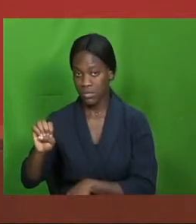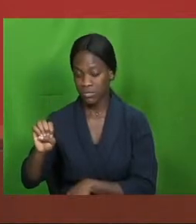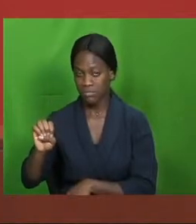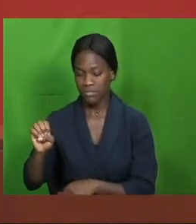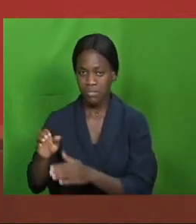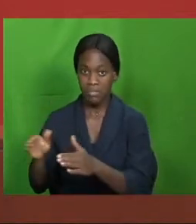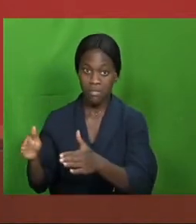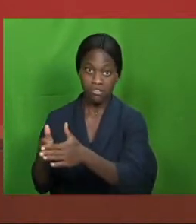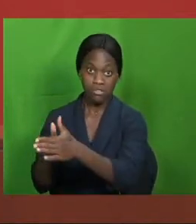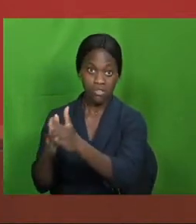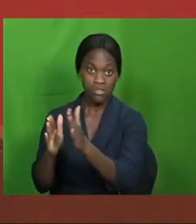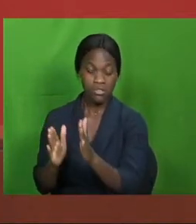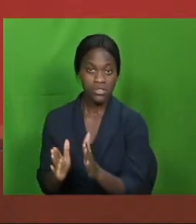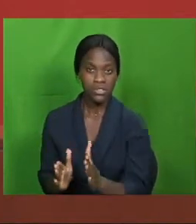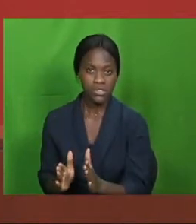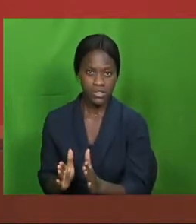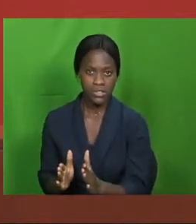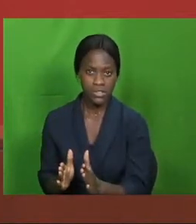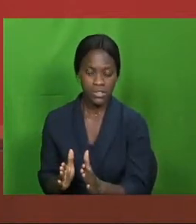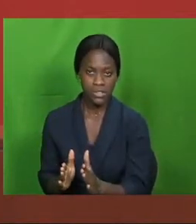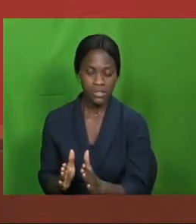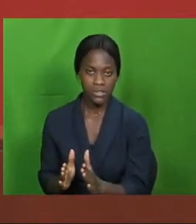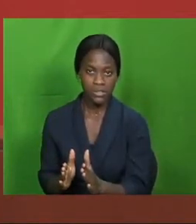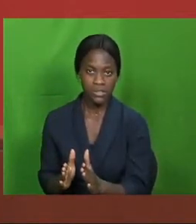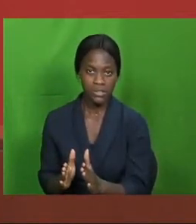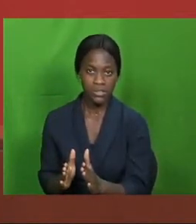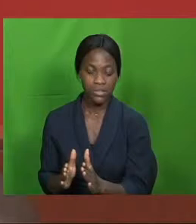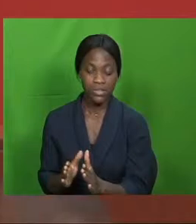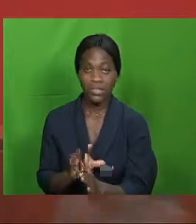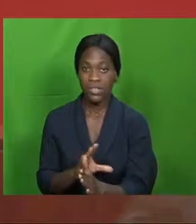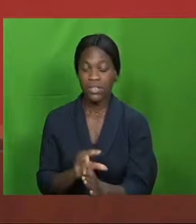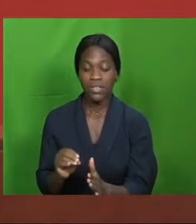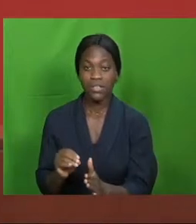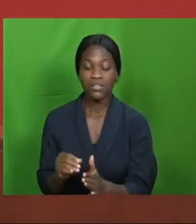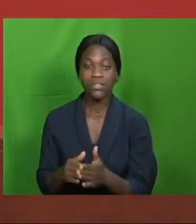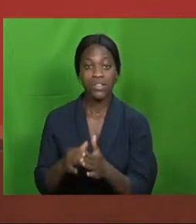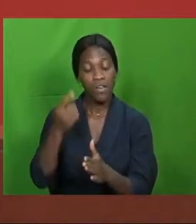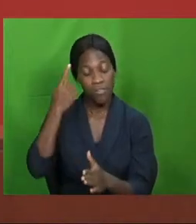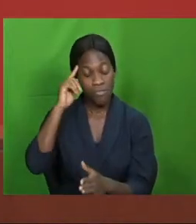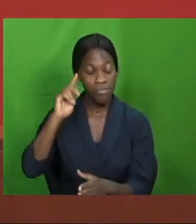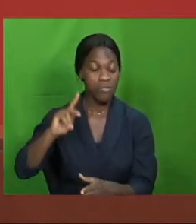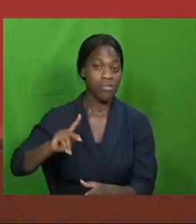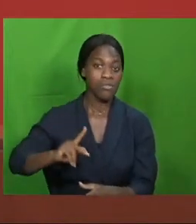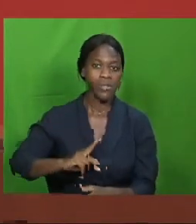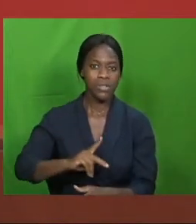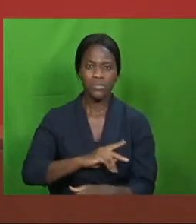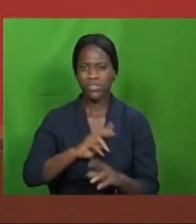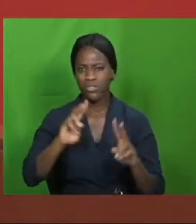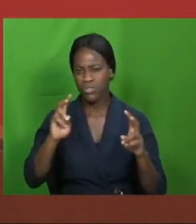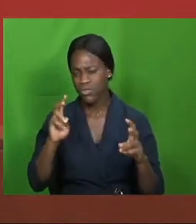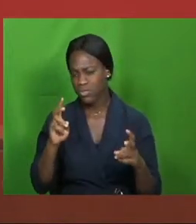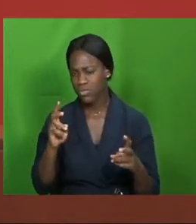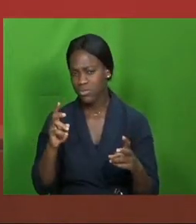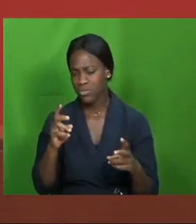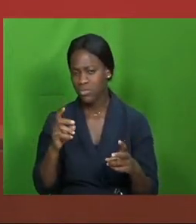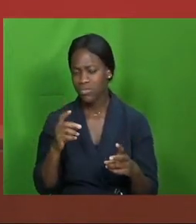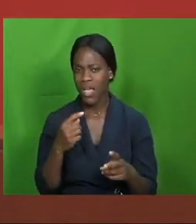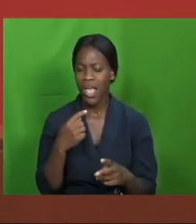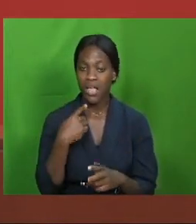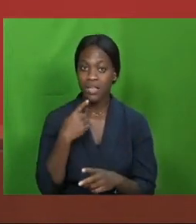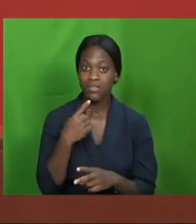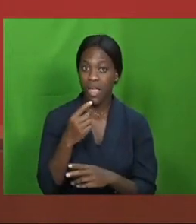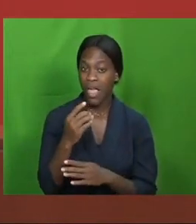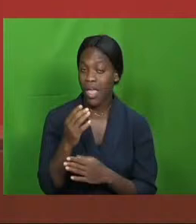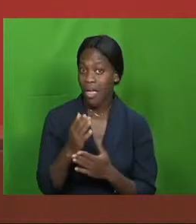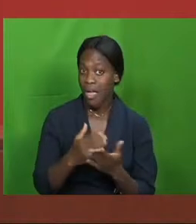Leader, and Minister for Parliamentary Affairs, raised a preliminary objection